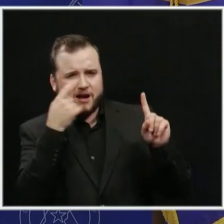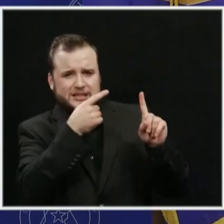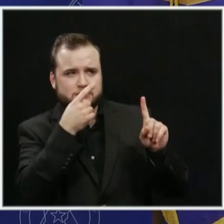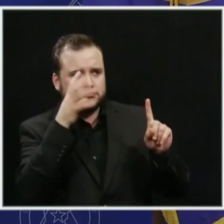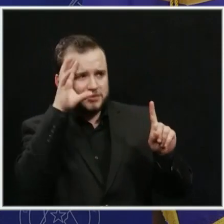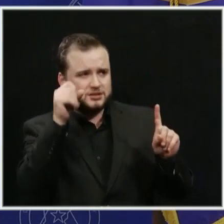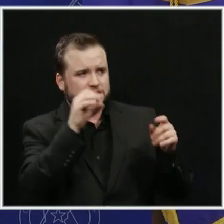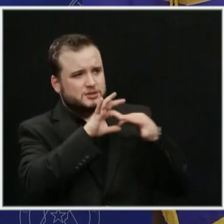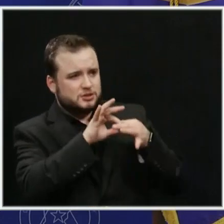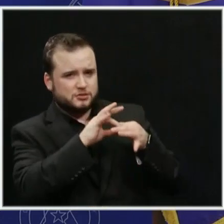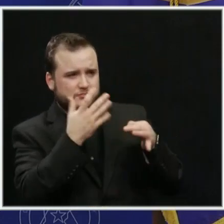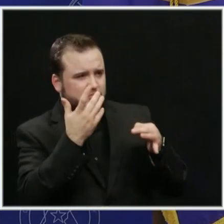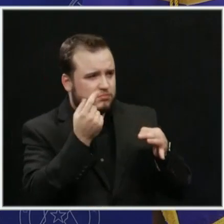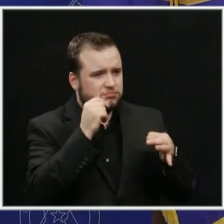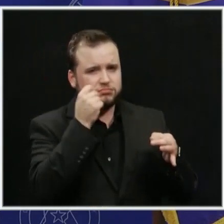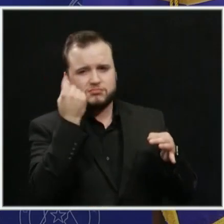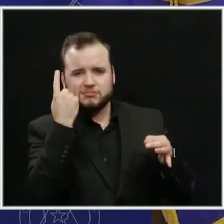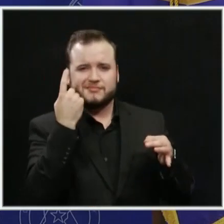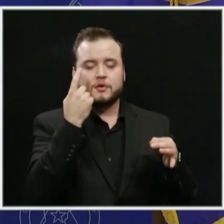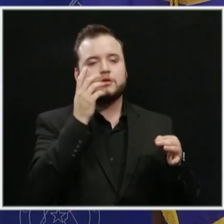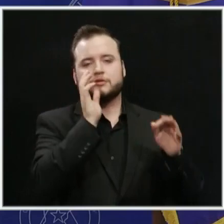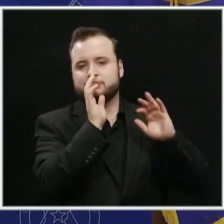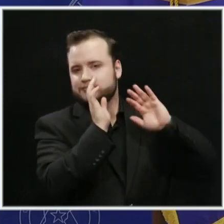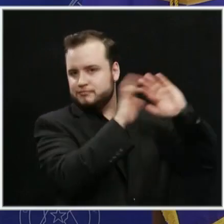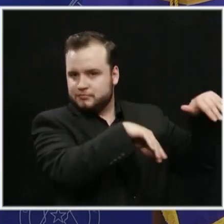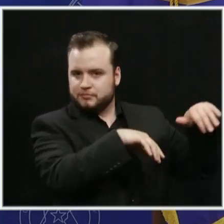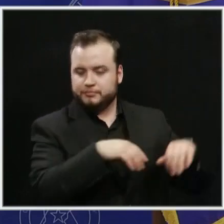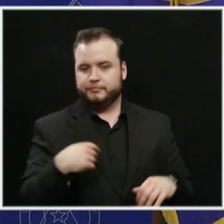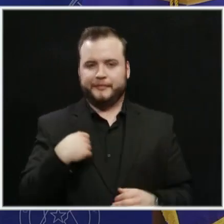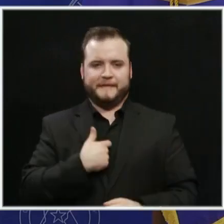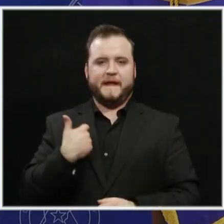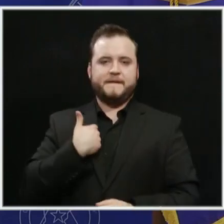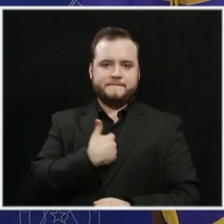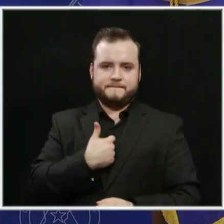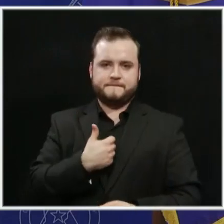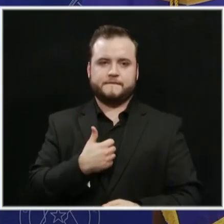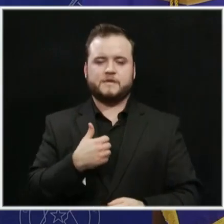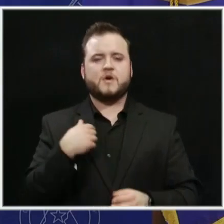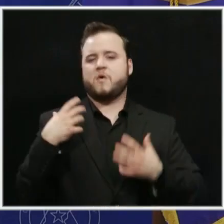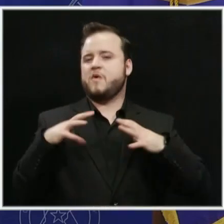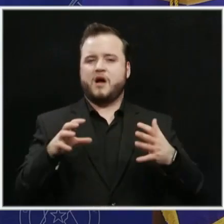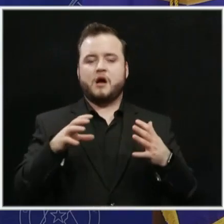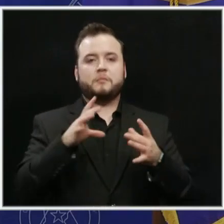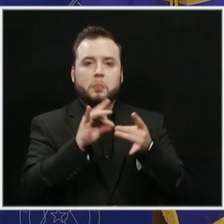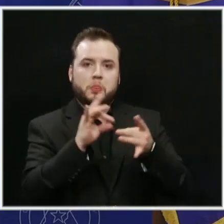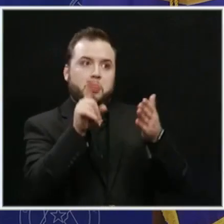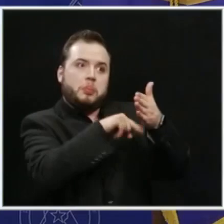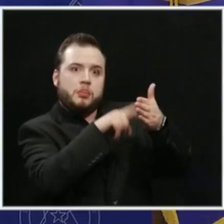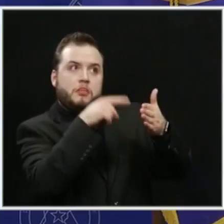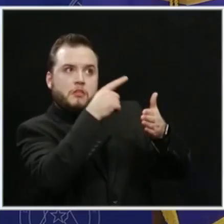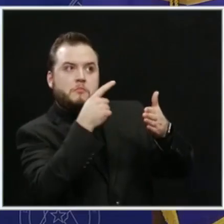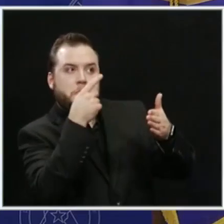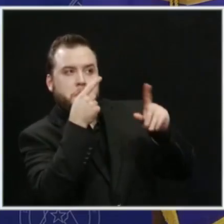not going to do it, we'll do it. And I've been saying that. And I don't even mean that critically. That's just simply a fact. But I want to be very clear.